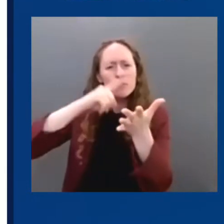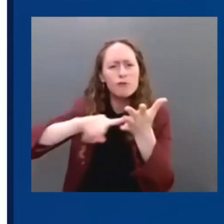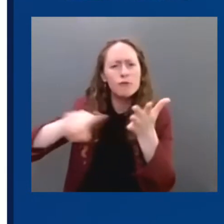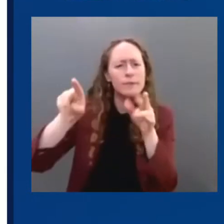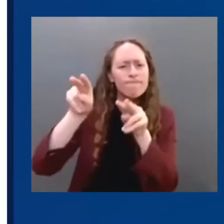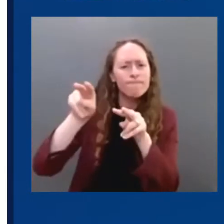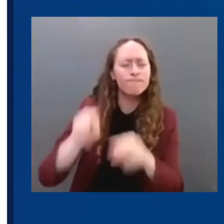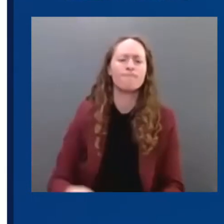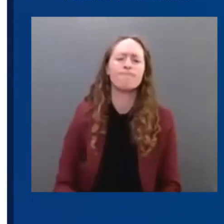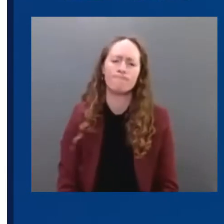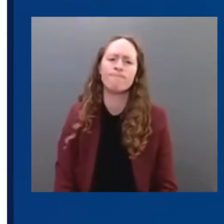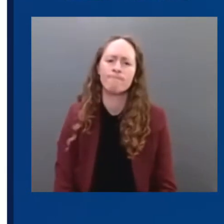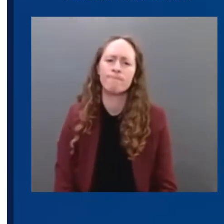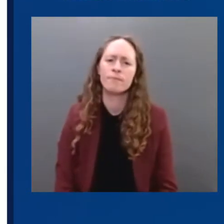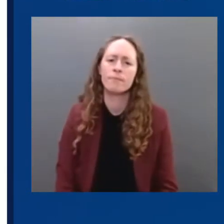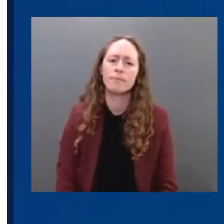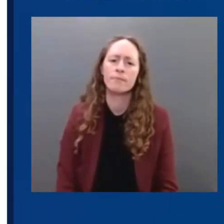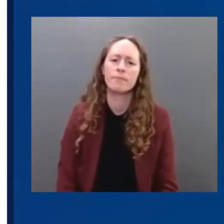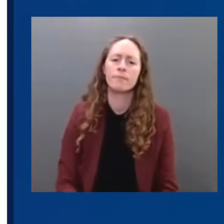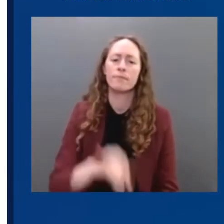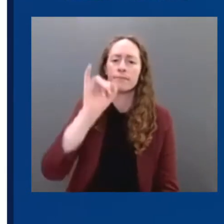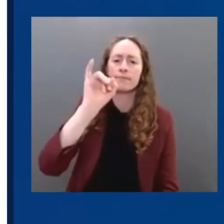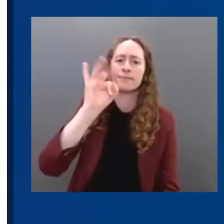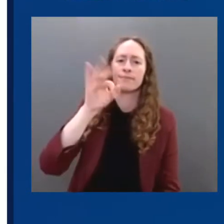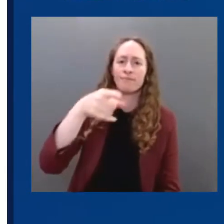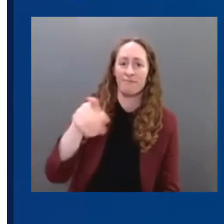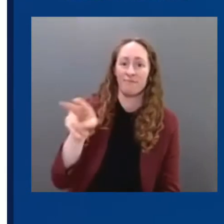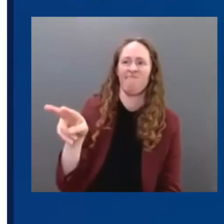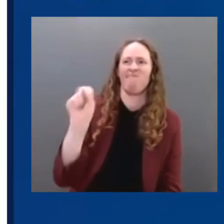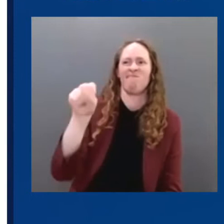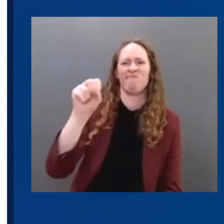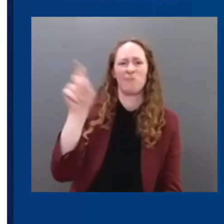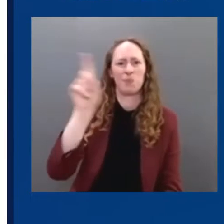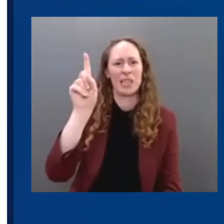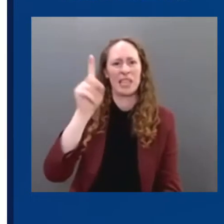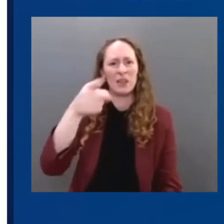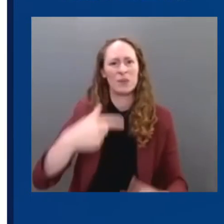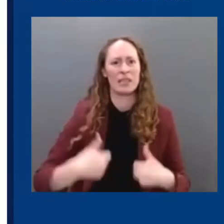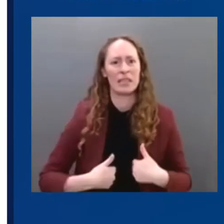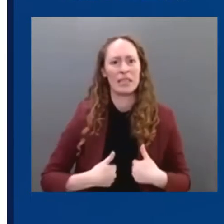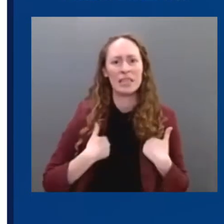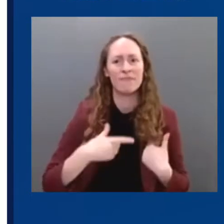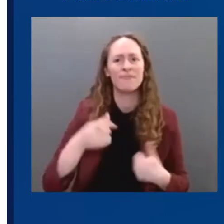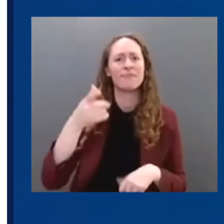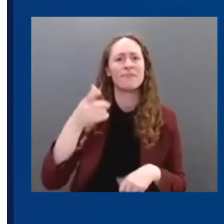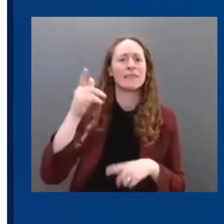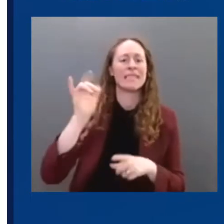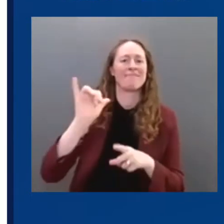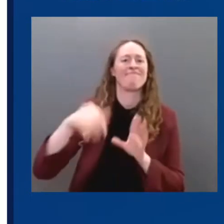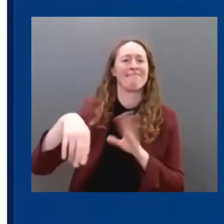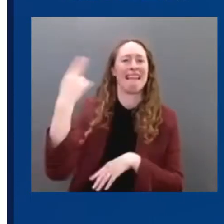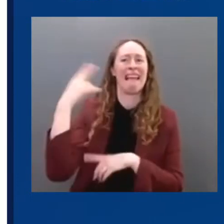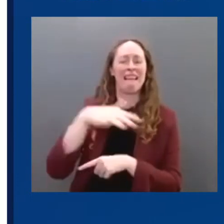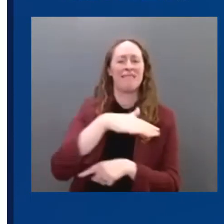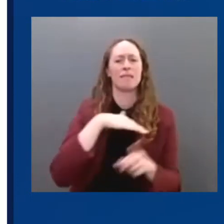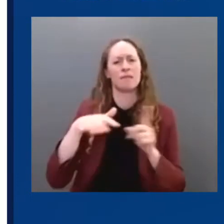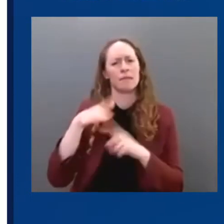other mitigations, depending upon the density of infection in the community. In